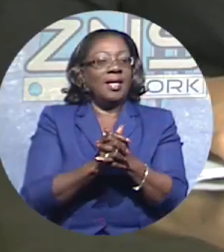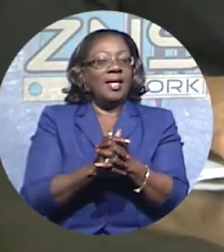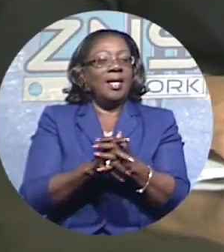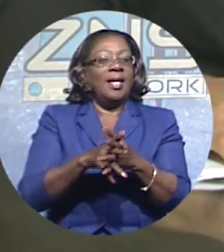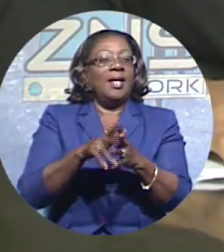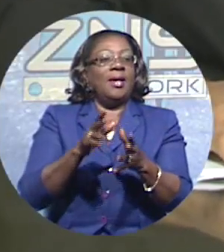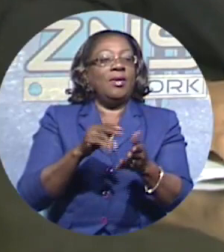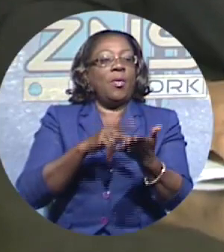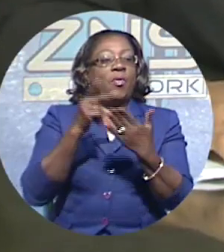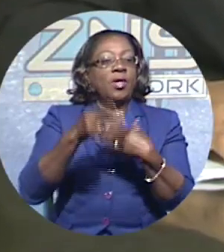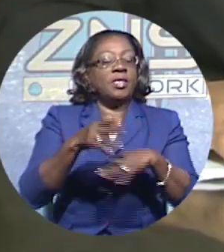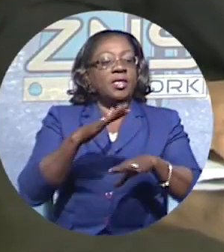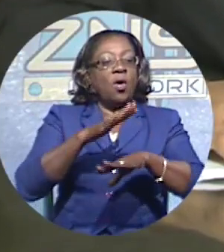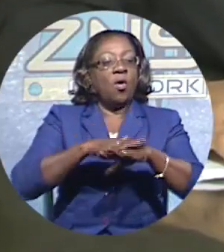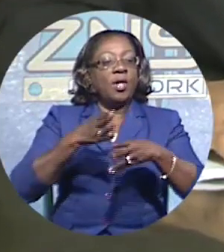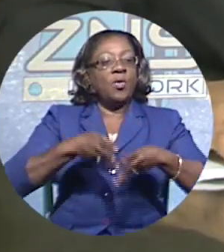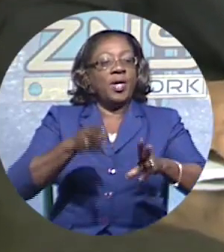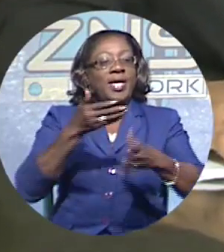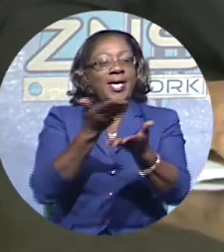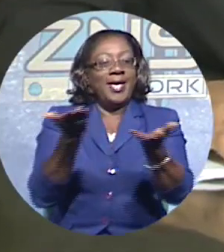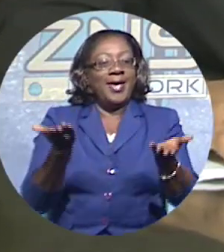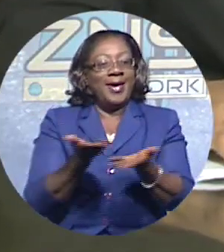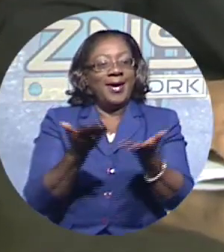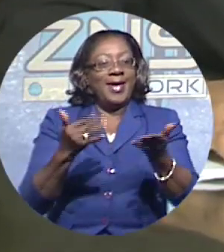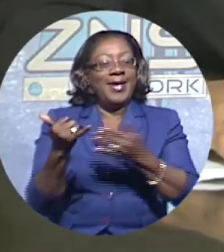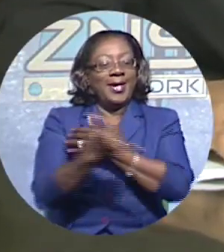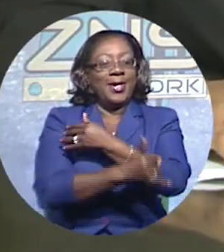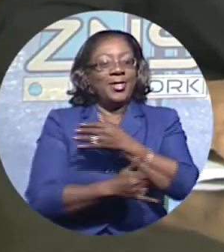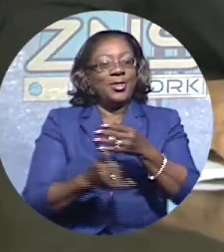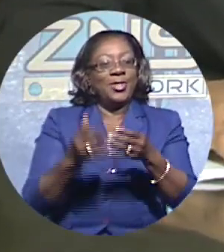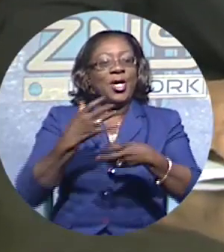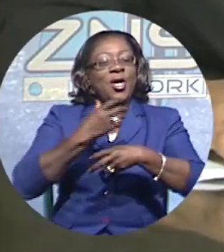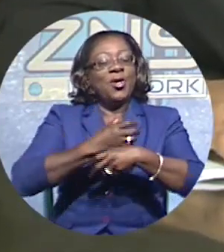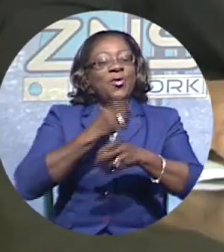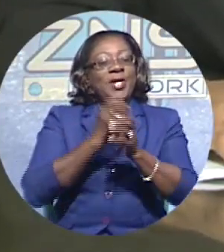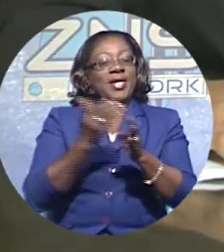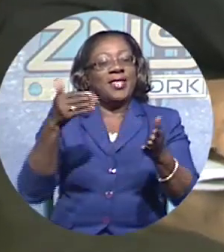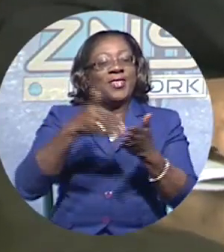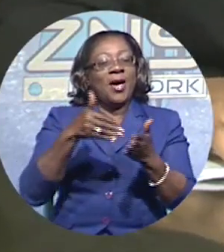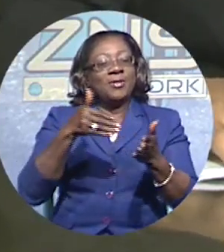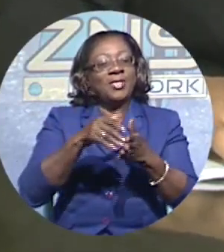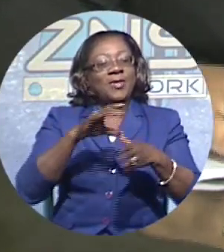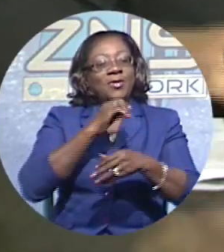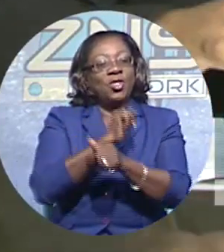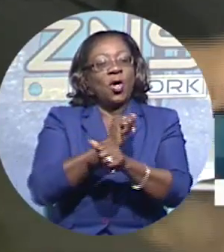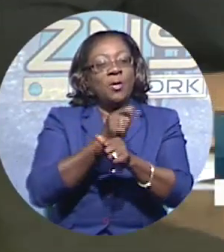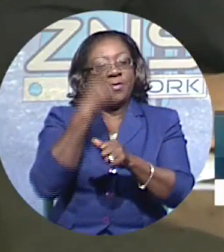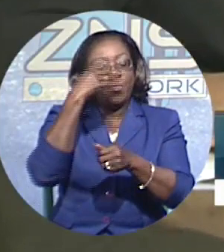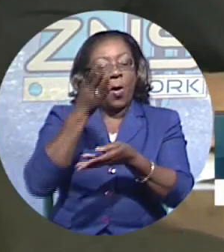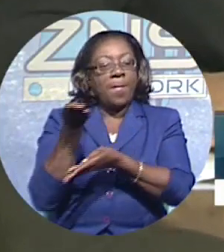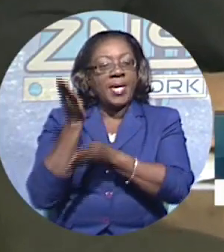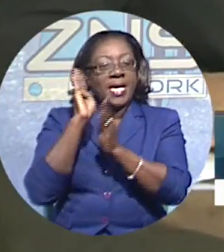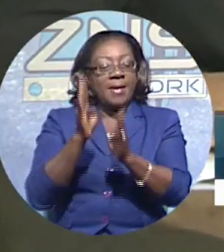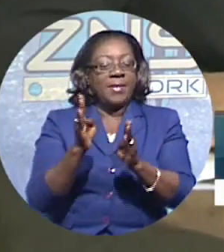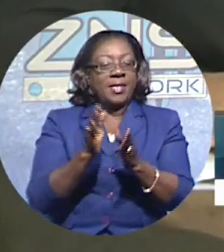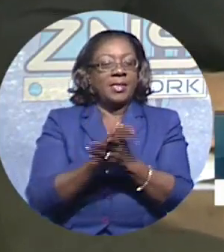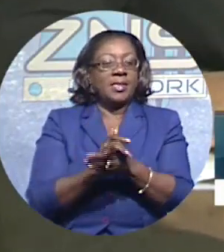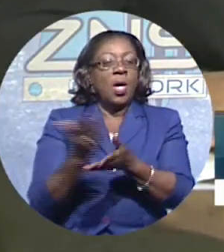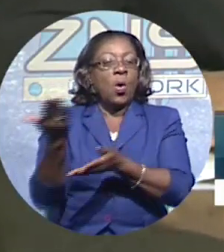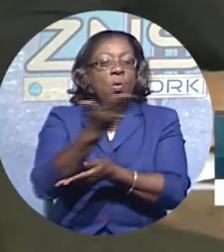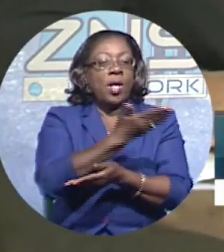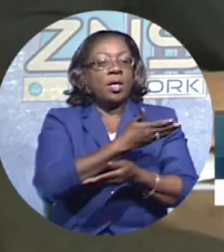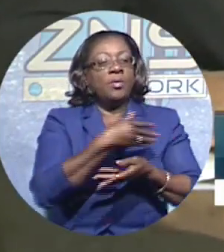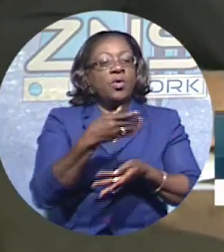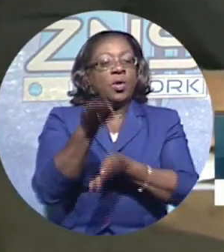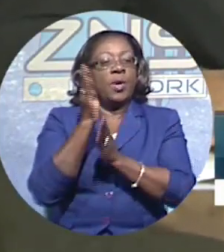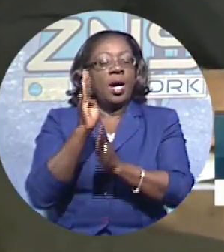Dollars and projects are underway here in the country, translating into thousands of jobs as well for Bahamians across the islands. Good evening and welcome to The Bahamas Tonight. I'm